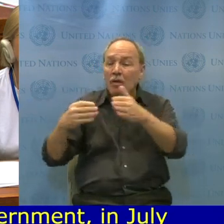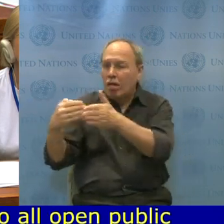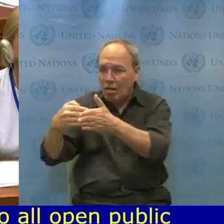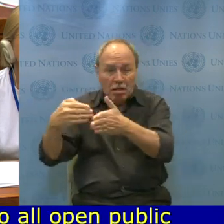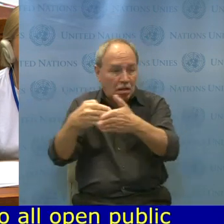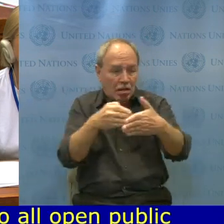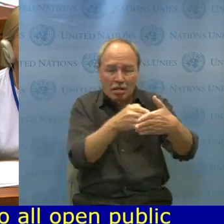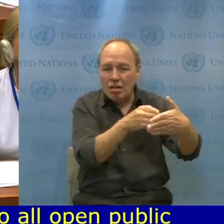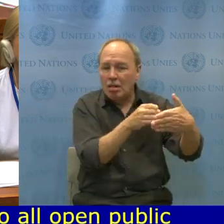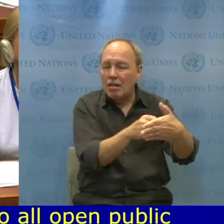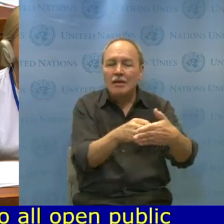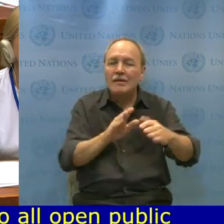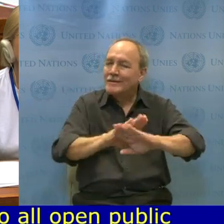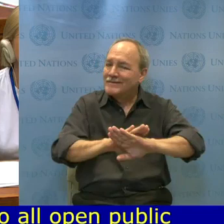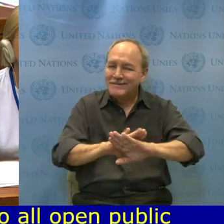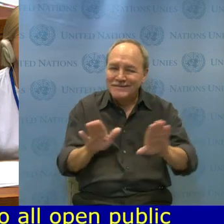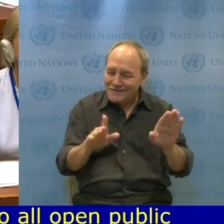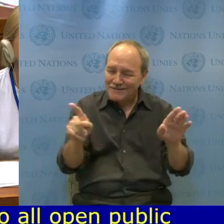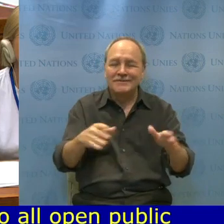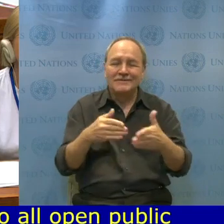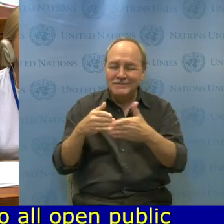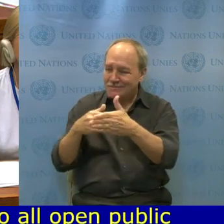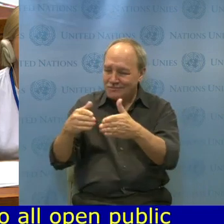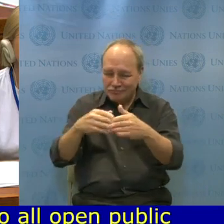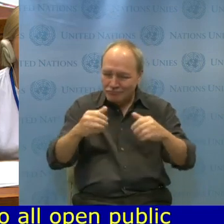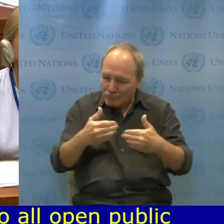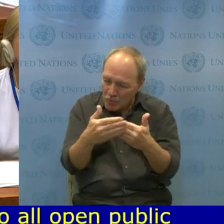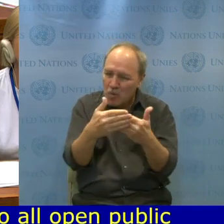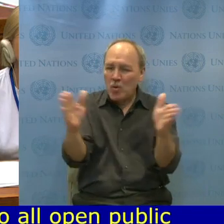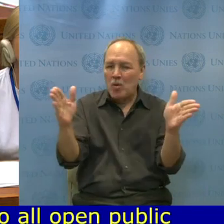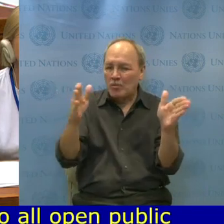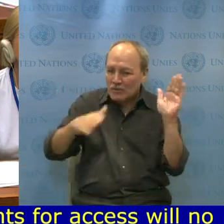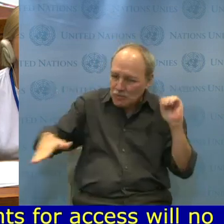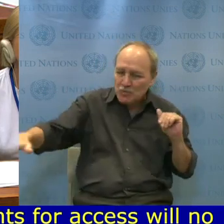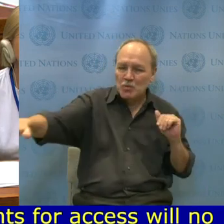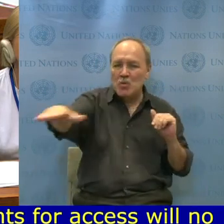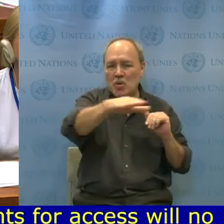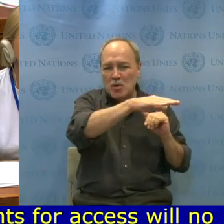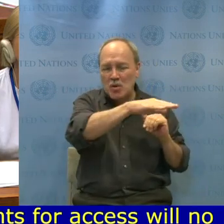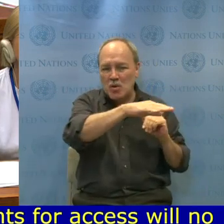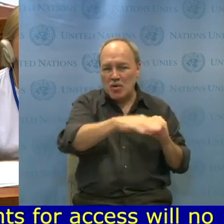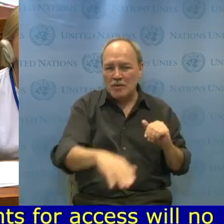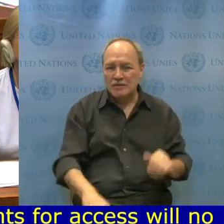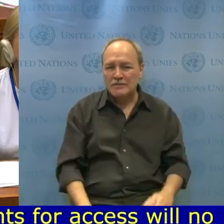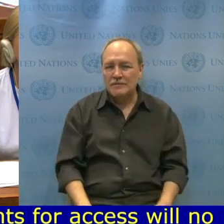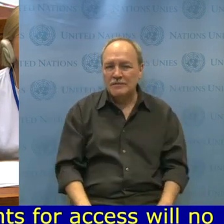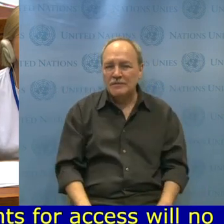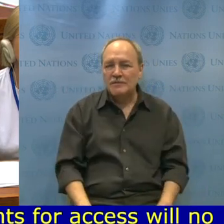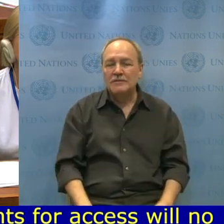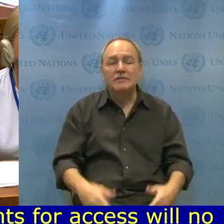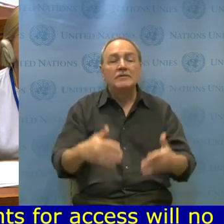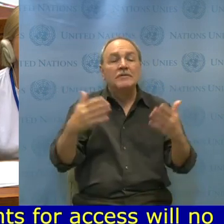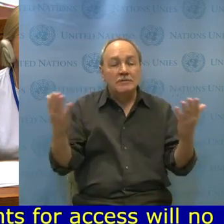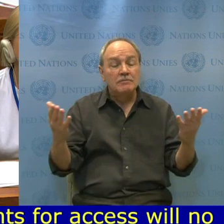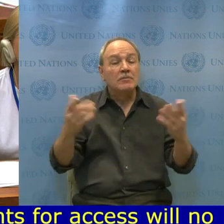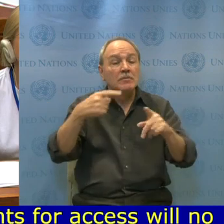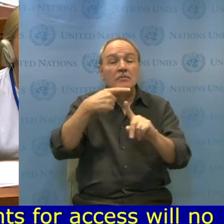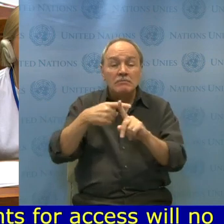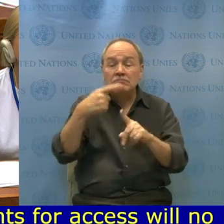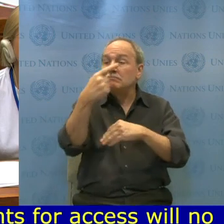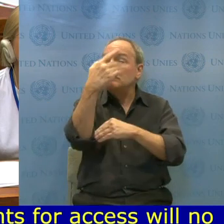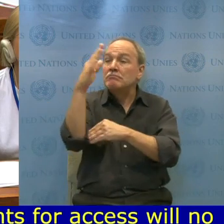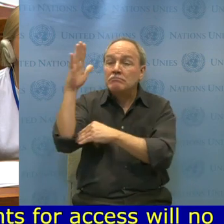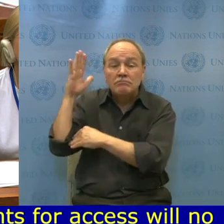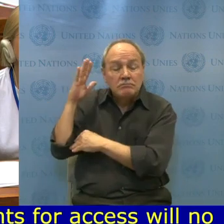but now will also need to apply to any collective use, public and private,